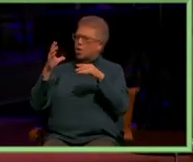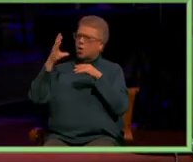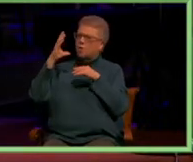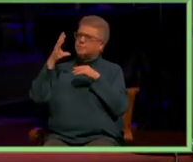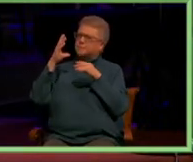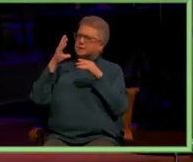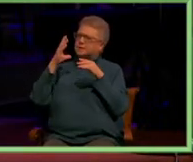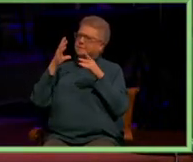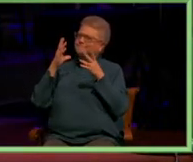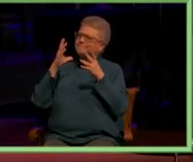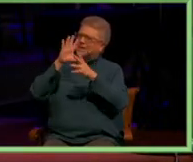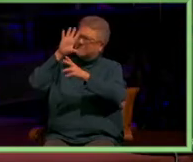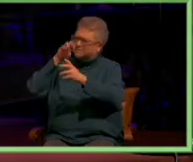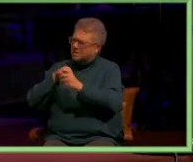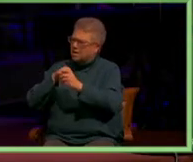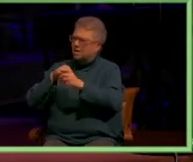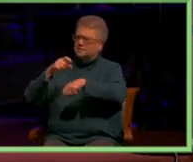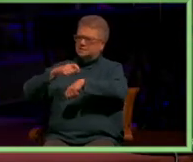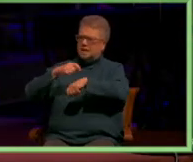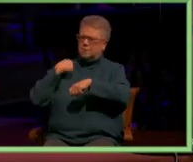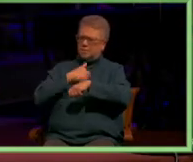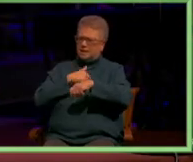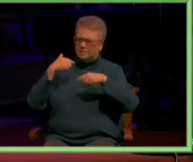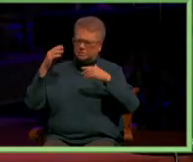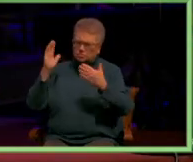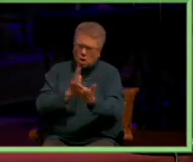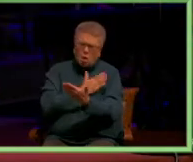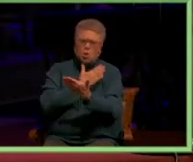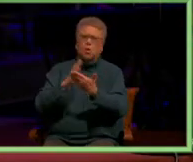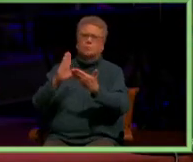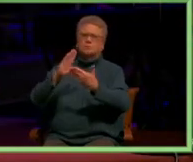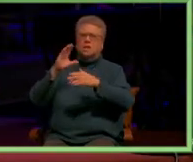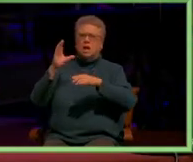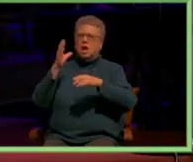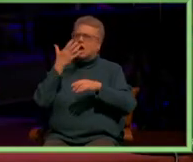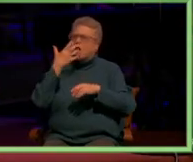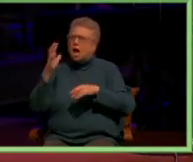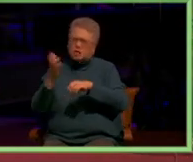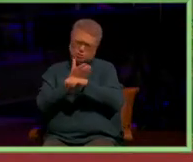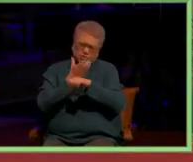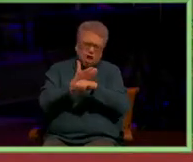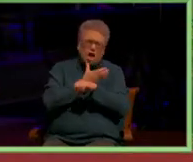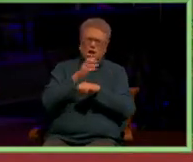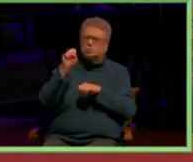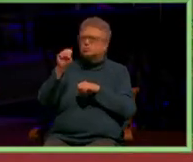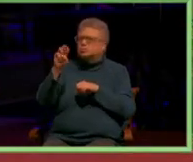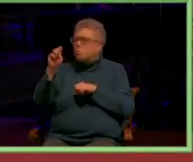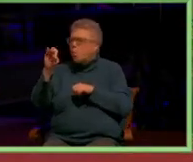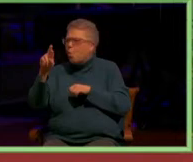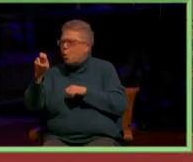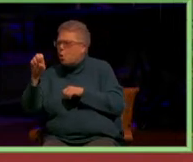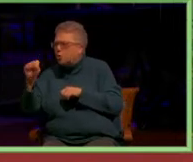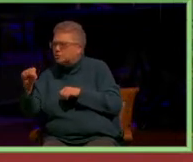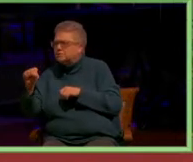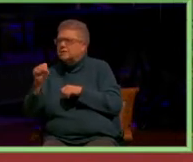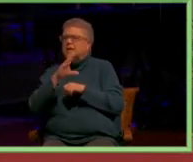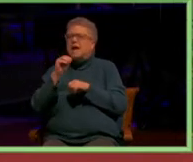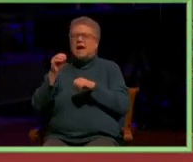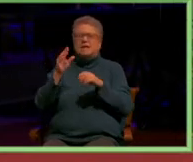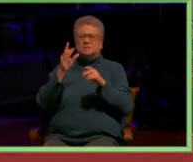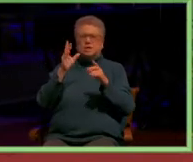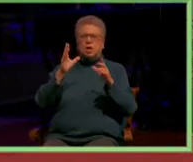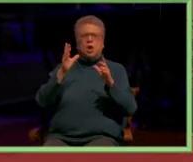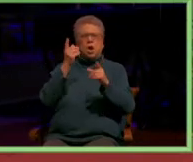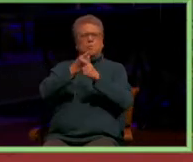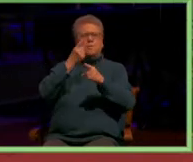season where we have songs and hot chocolate and s'mores, and it's perfectly acceptable to wear a reindeer hat